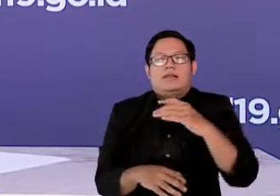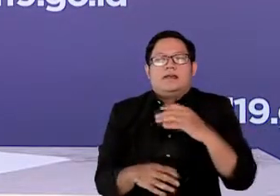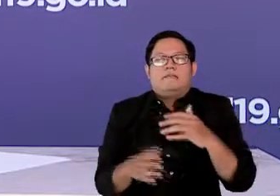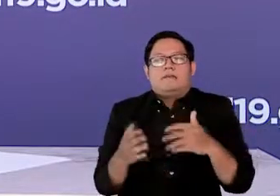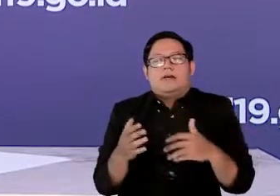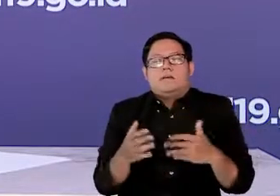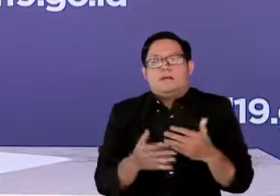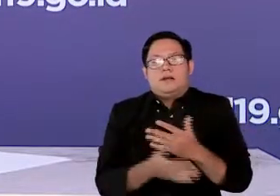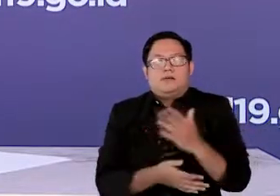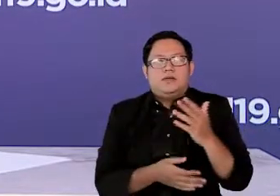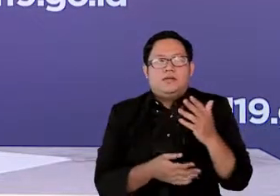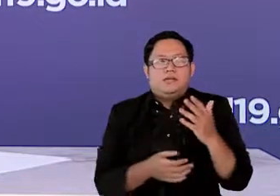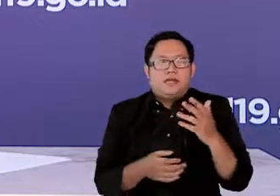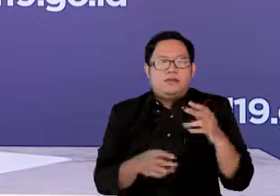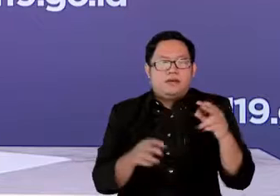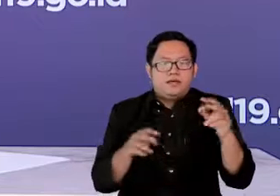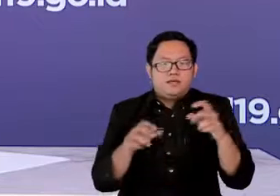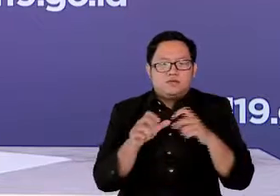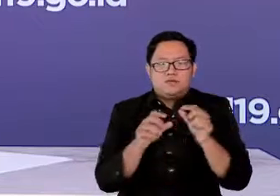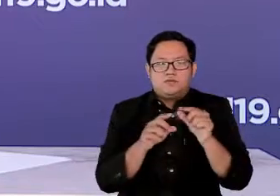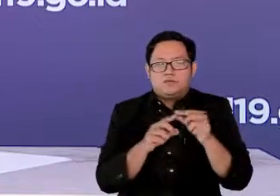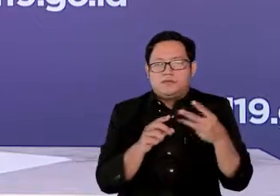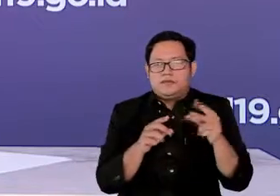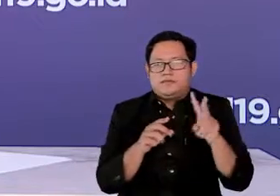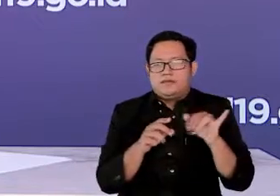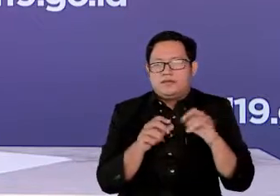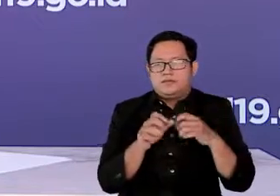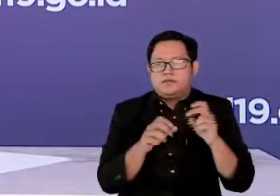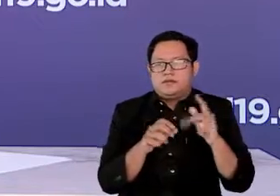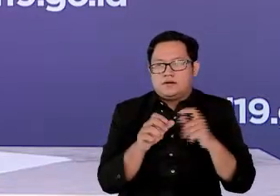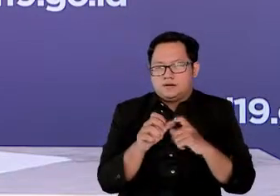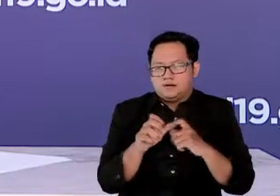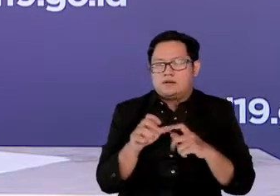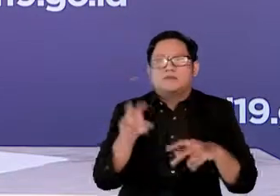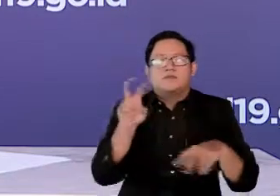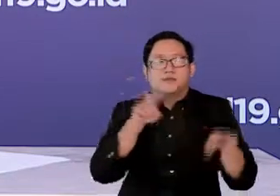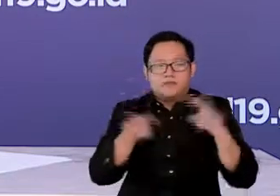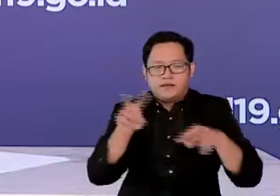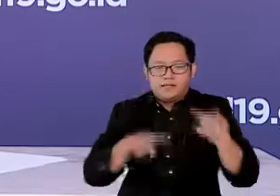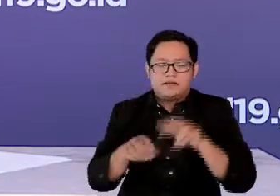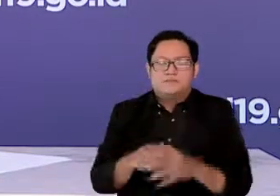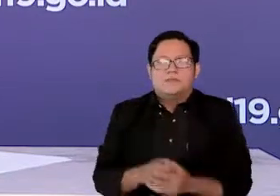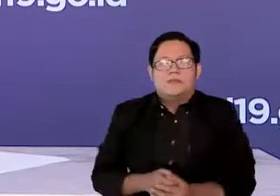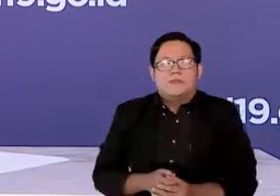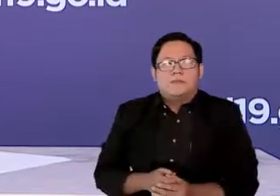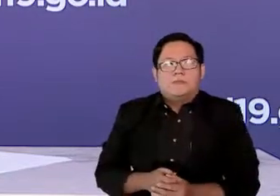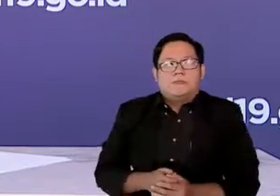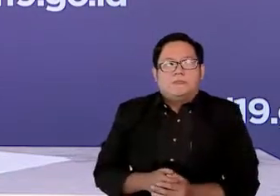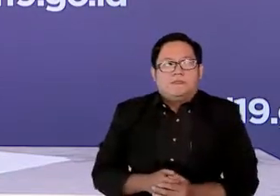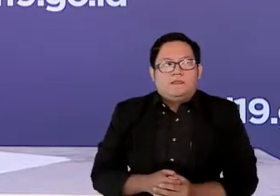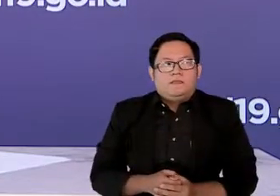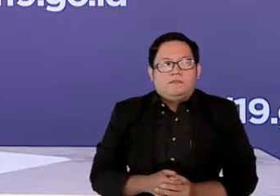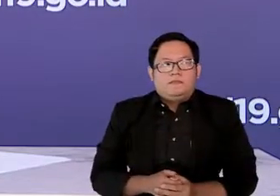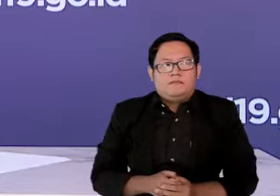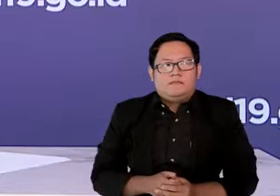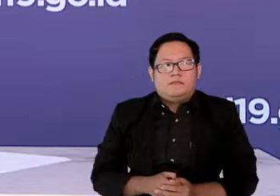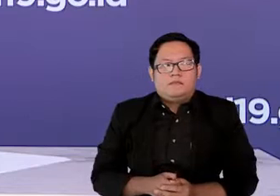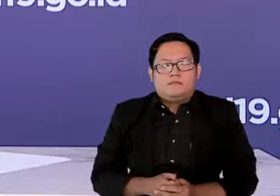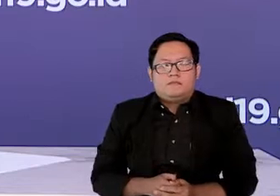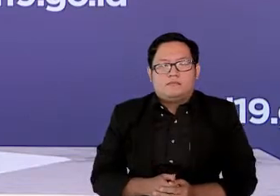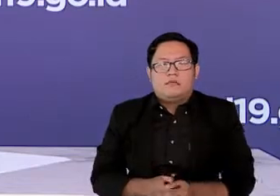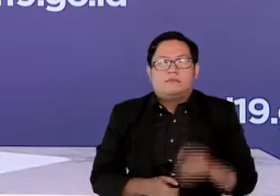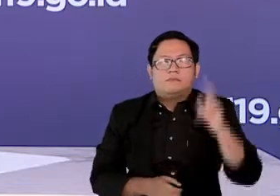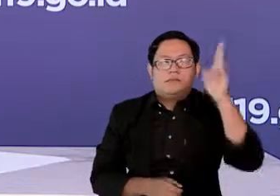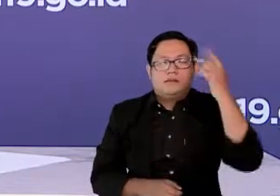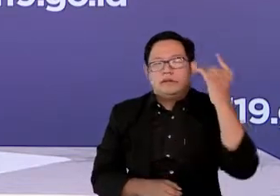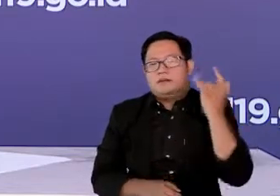or PPKP, the TNI, or Army, and also the National Police. The government will